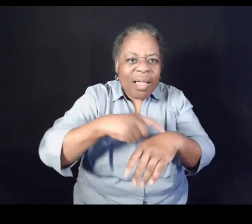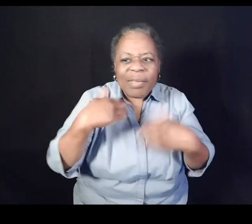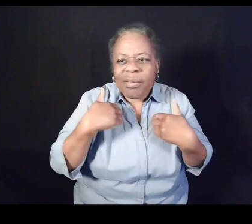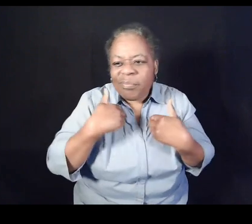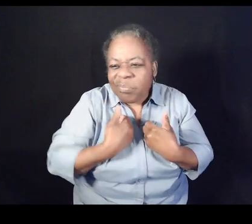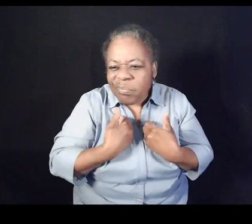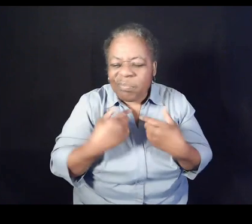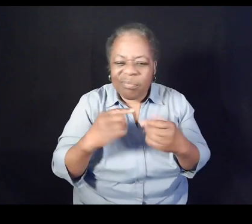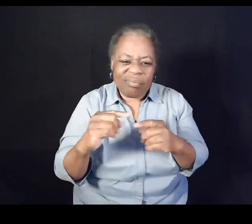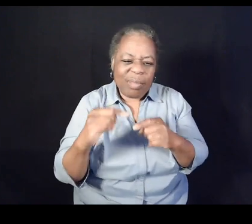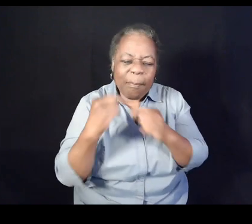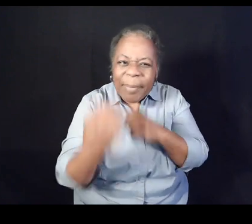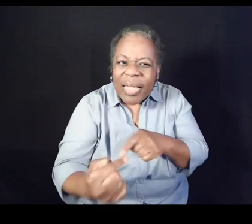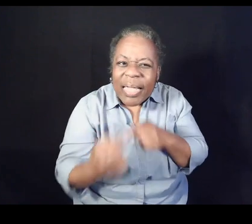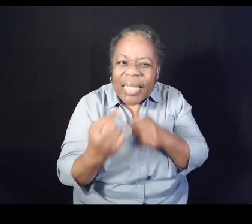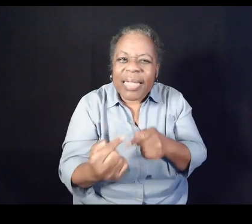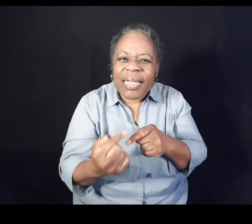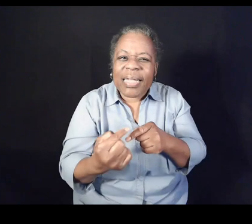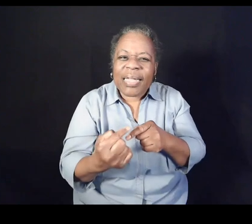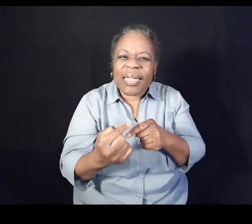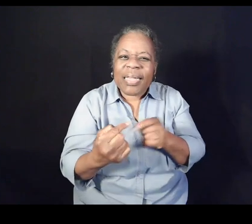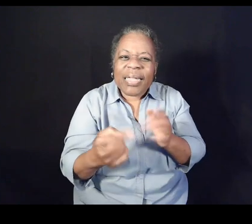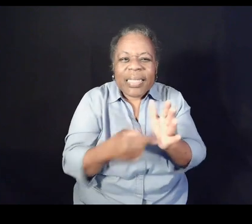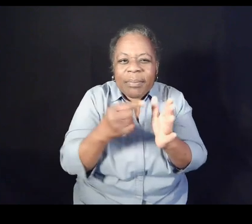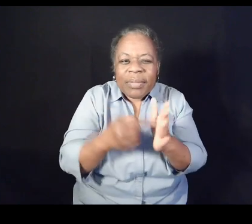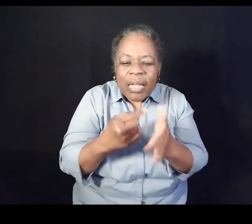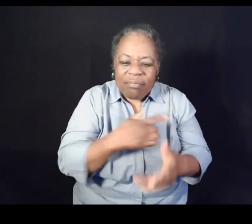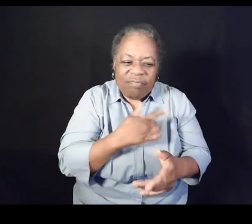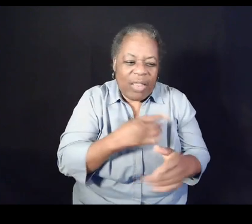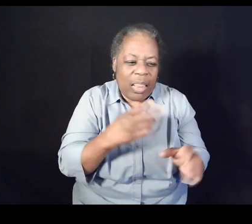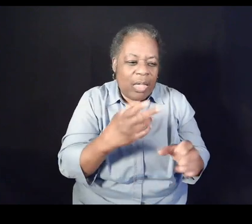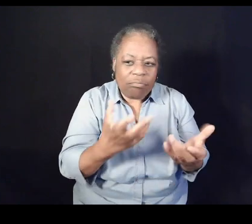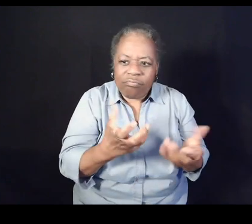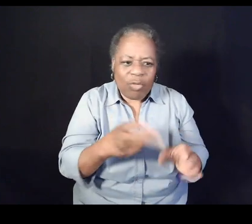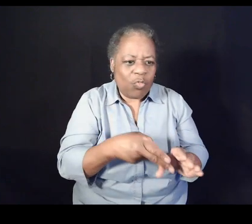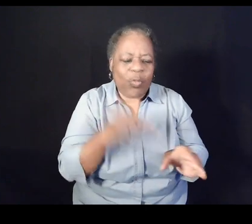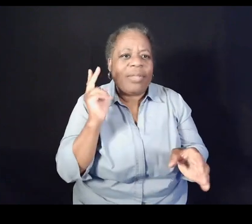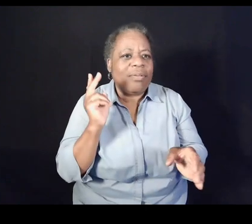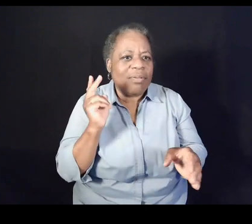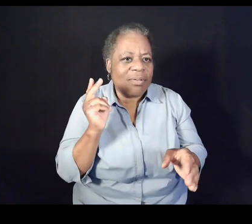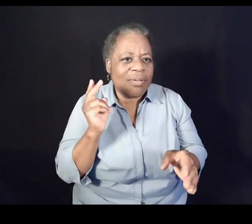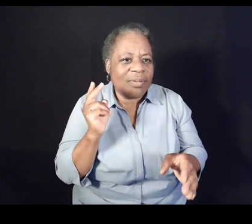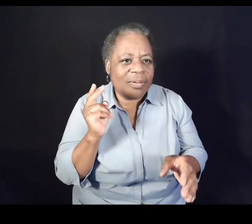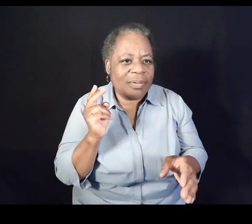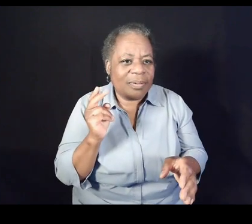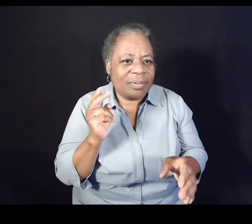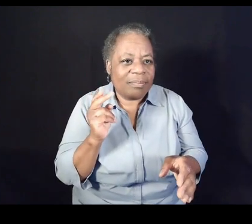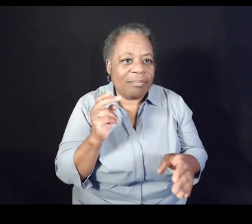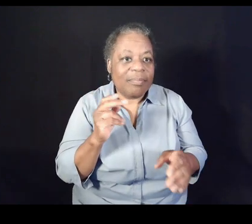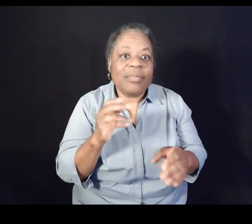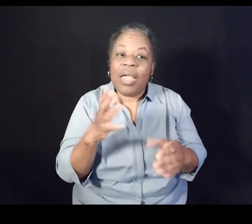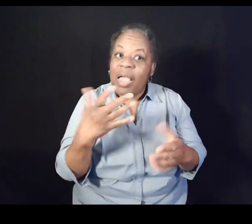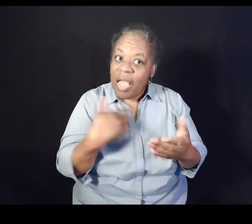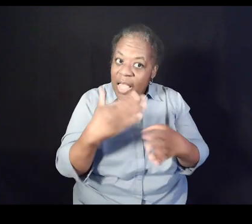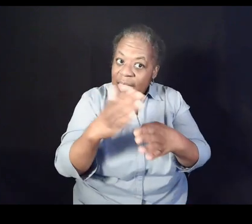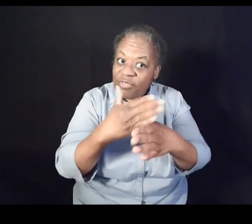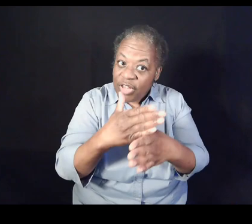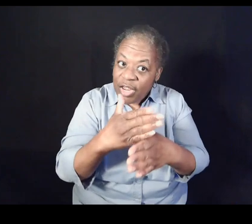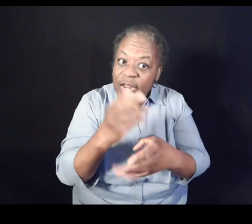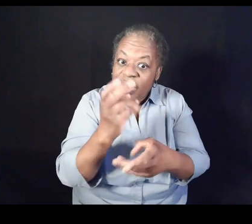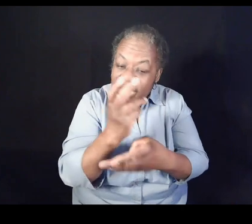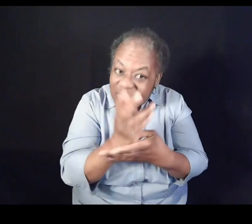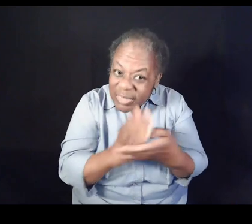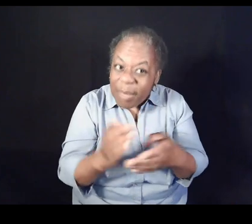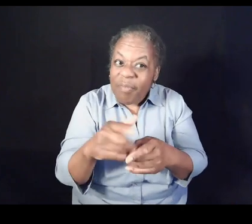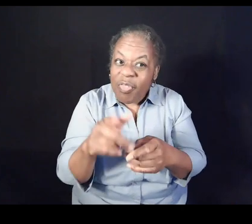pain and the occasional urge to quit. And I've shared some of those difficulties with you